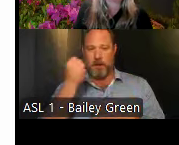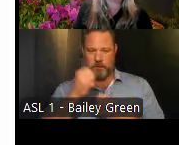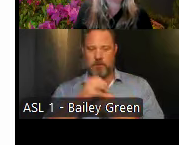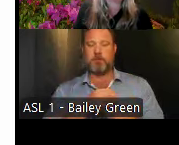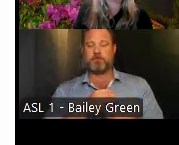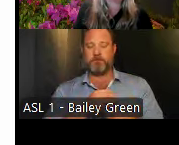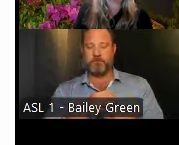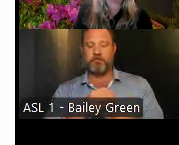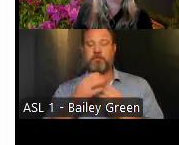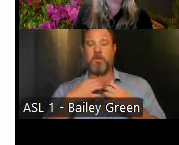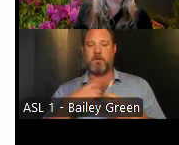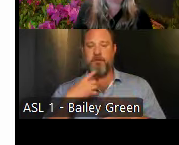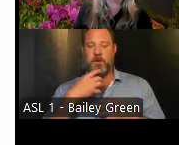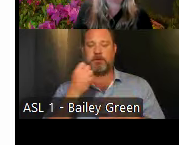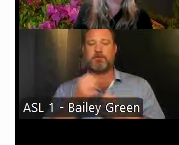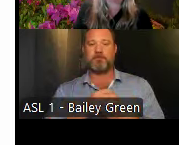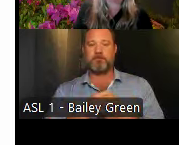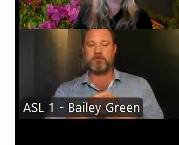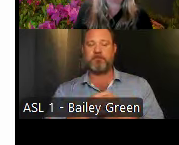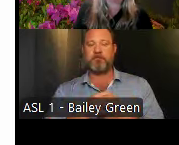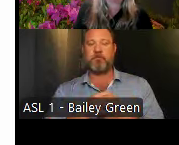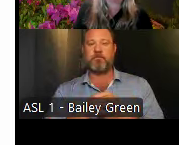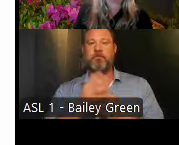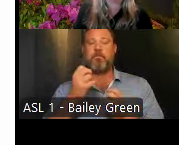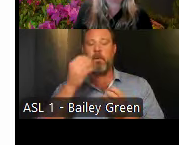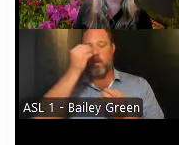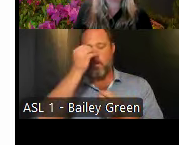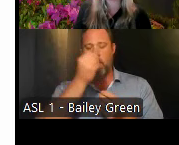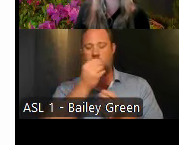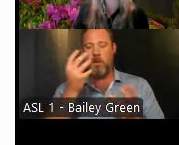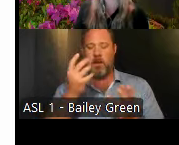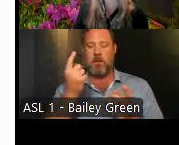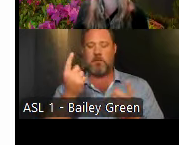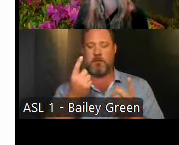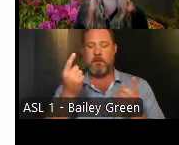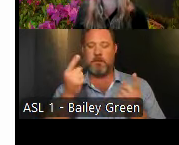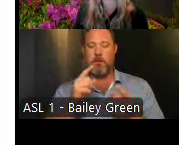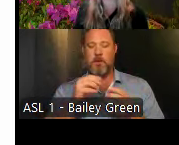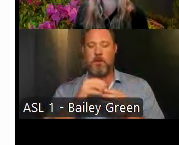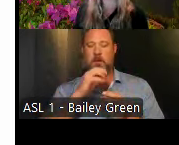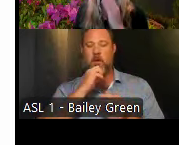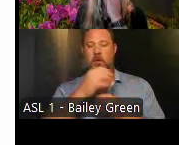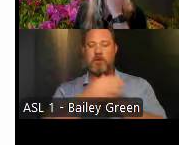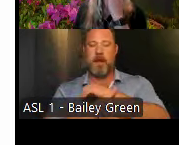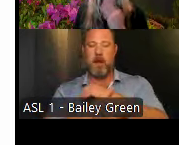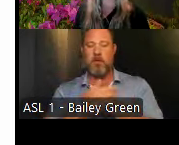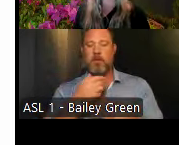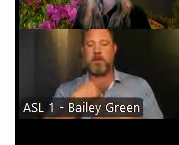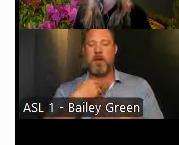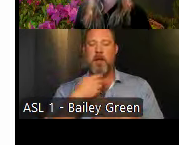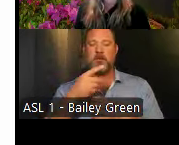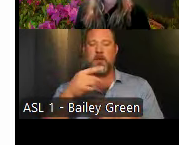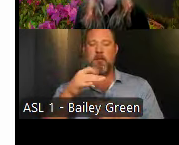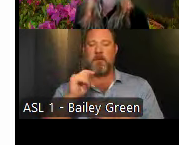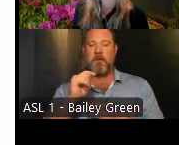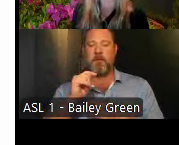and the Commission on Aging. I wanted to make you aware of something that's going on in Orange County. Orange County has a pivot project